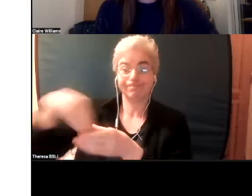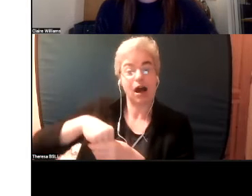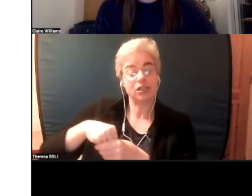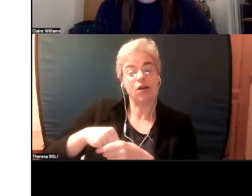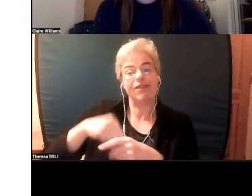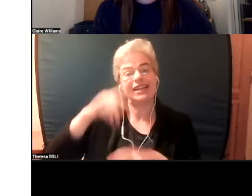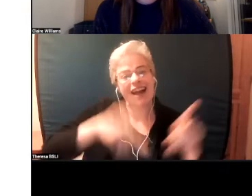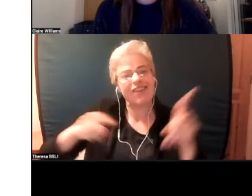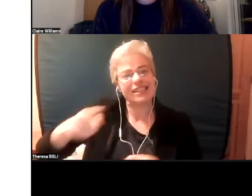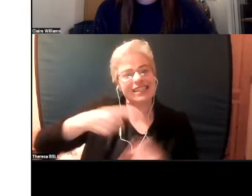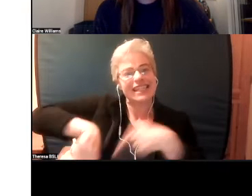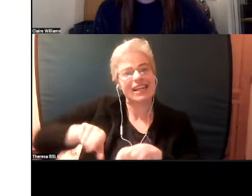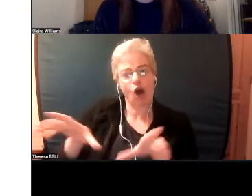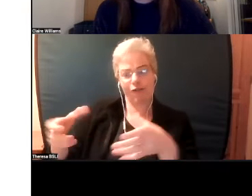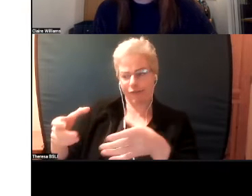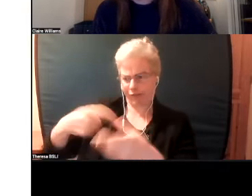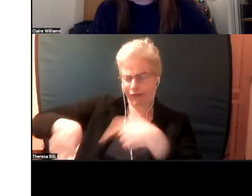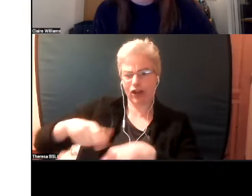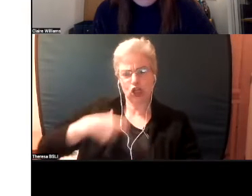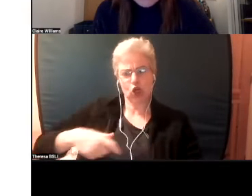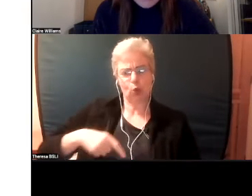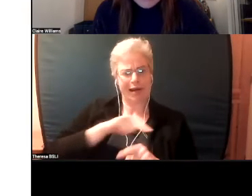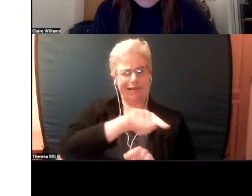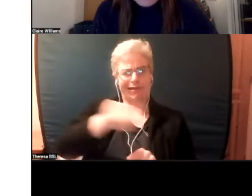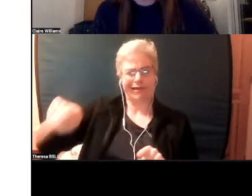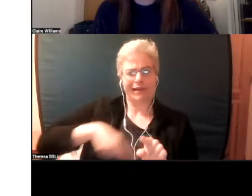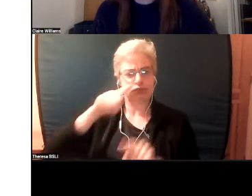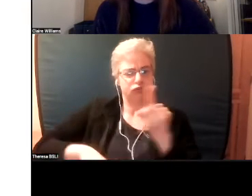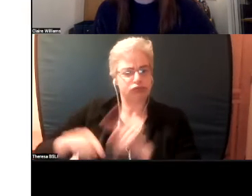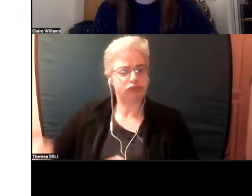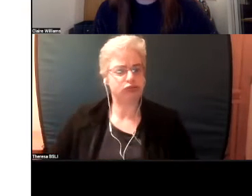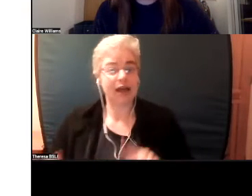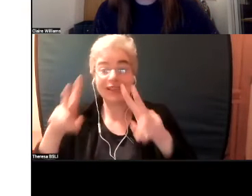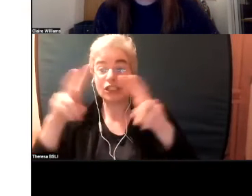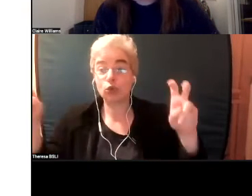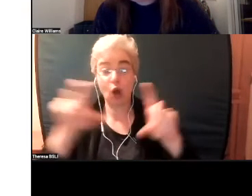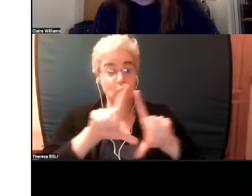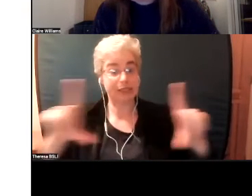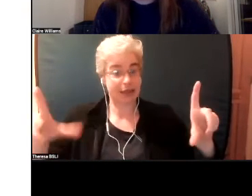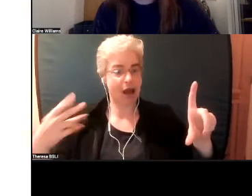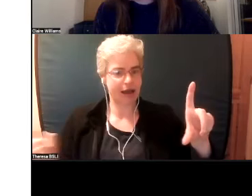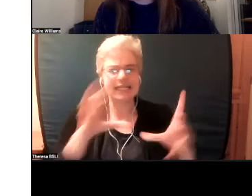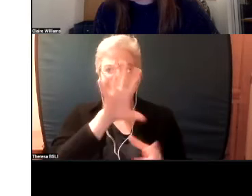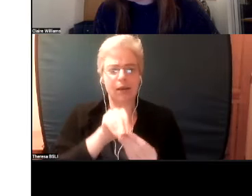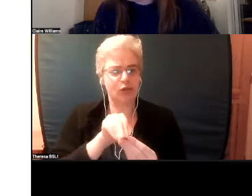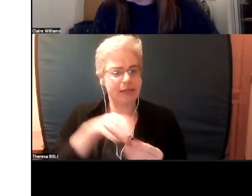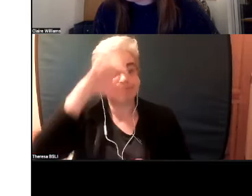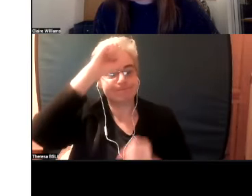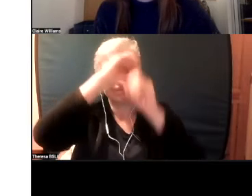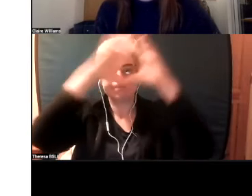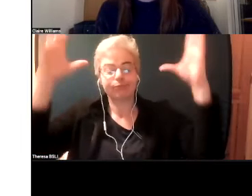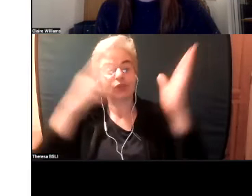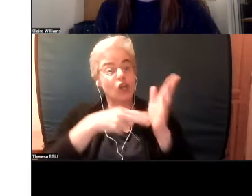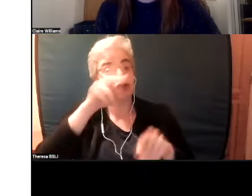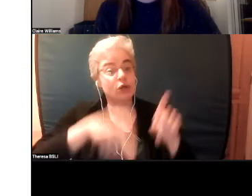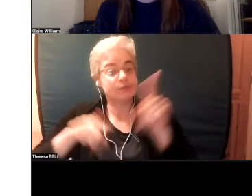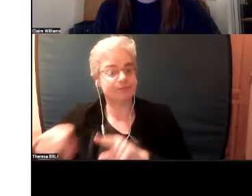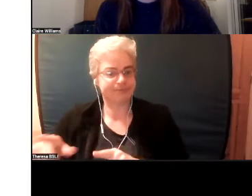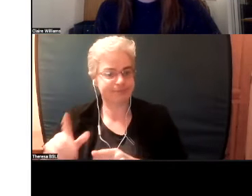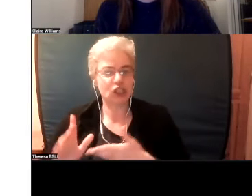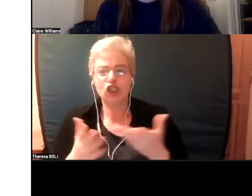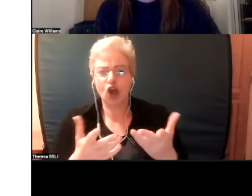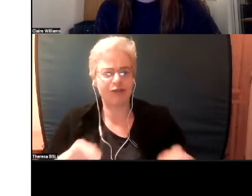human condition. Now, I think the quote on the slide is quite a good summary. The concept of neurodiversity can serve to